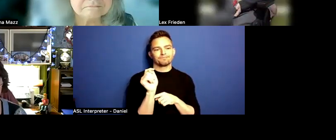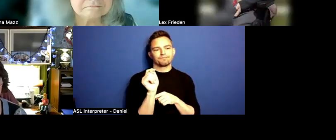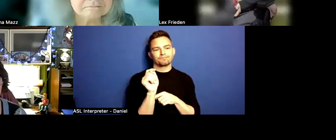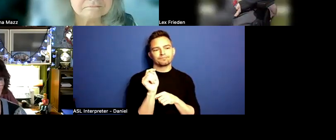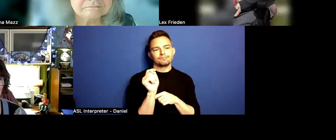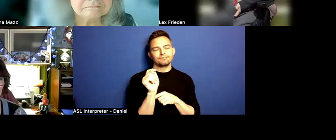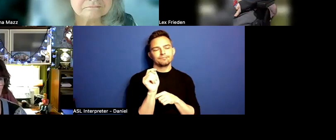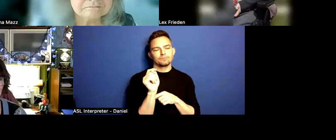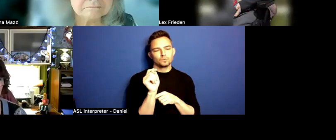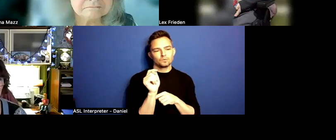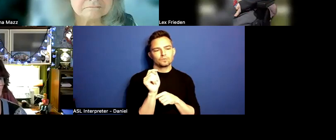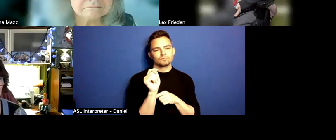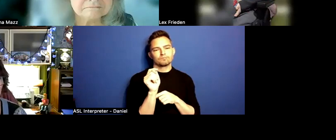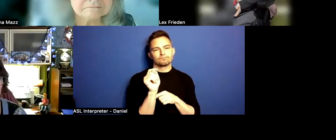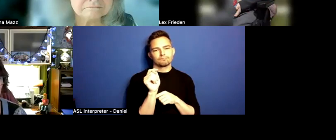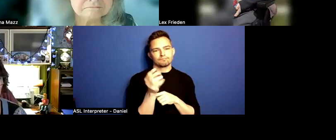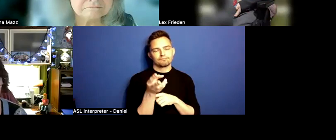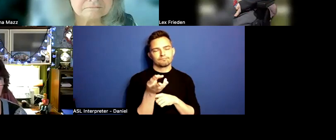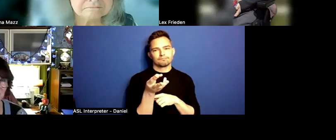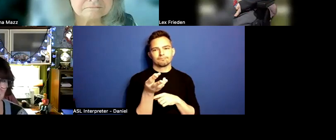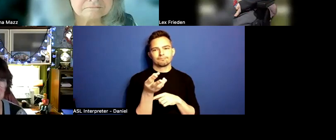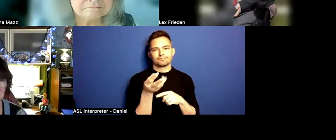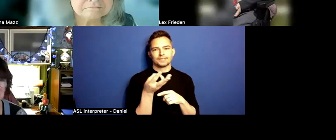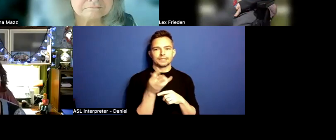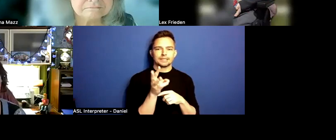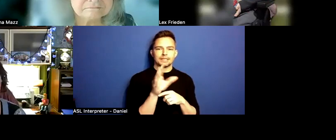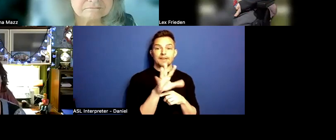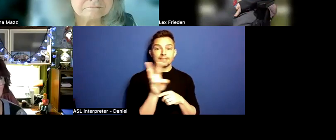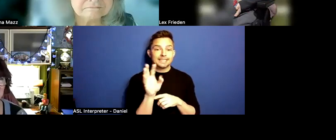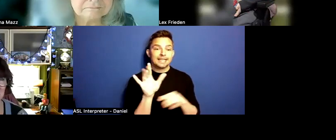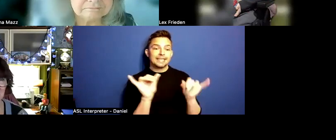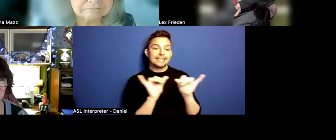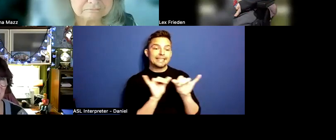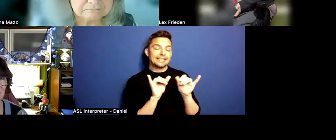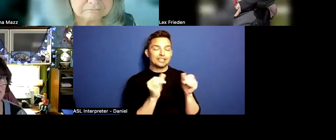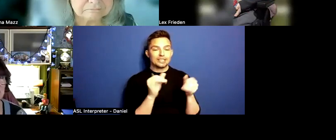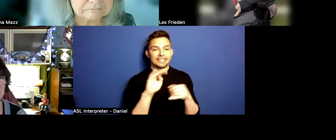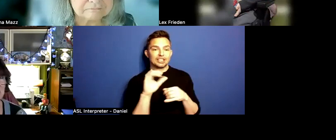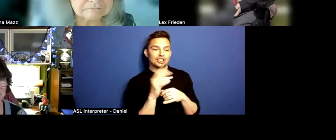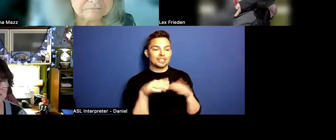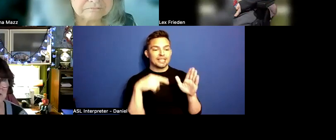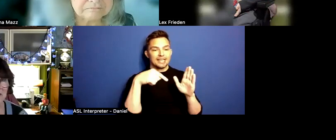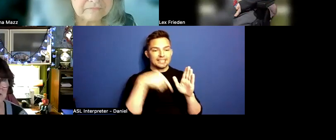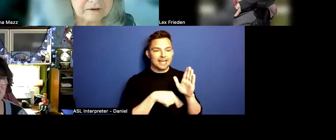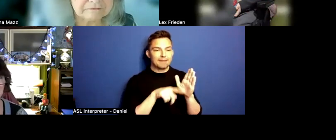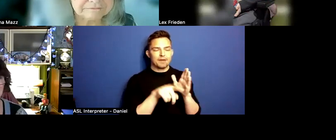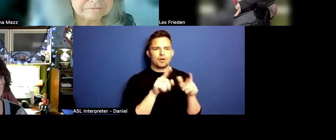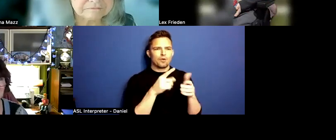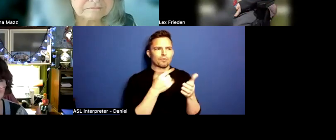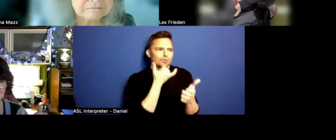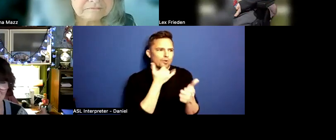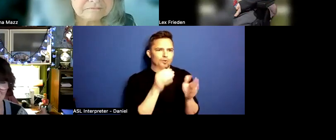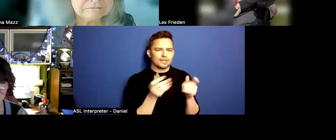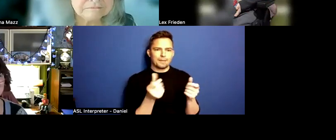being at, 60 inches wide, or, 56 inches in depth or whatever. What's wrong with 60 inches of depth? What's wrong